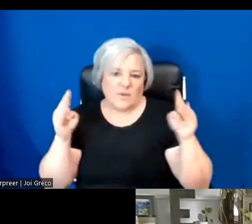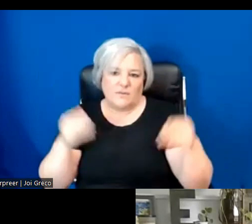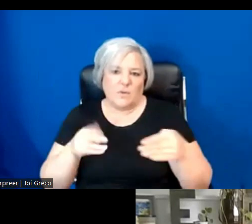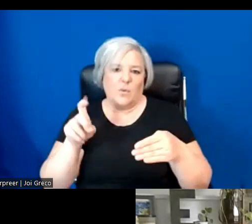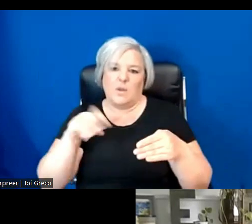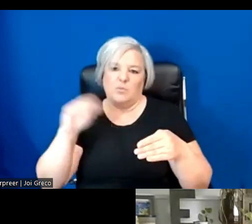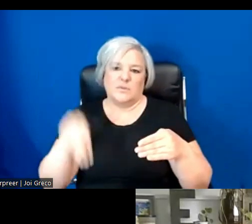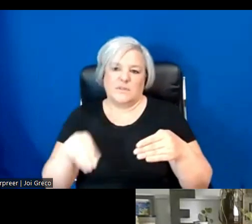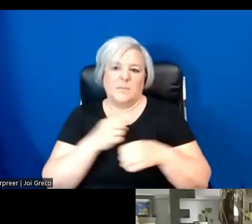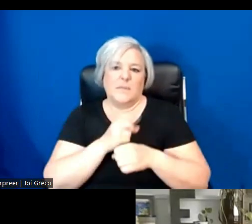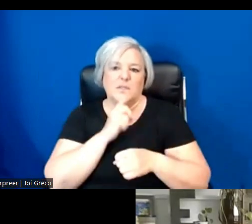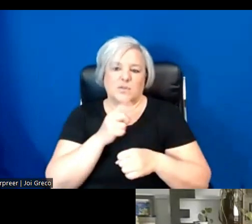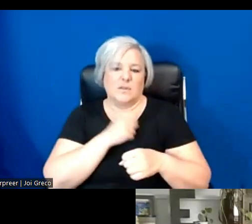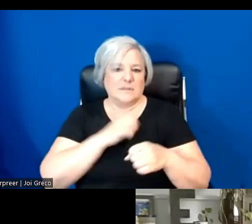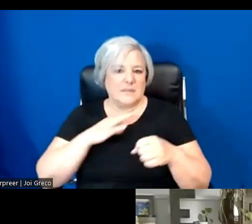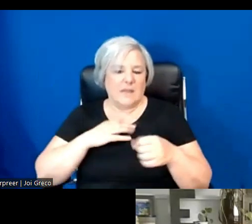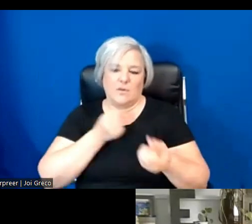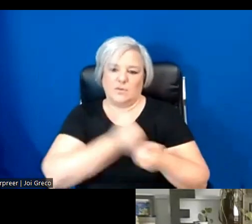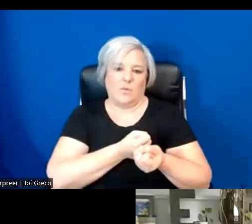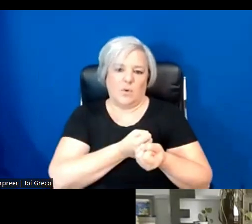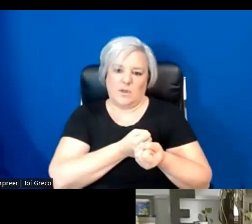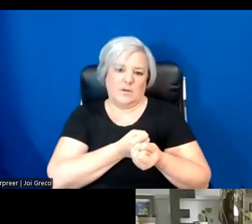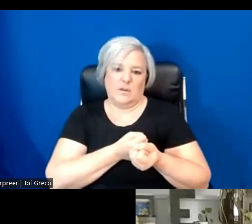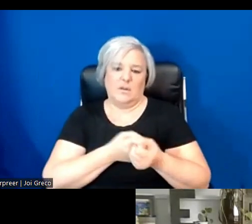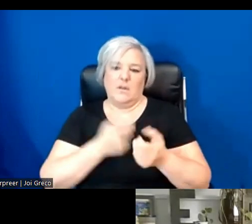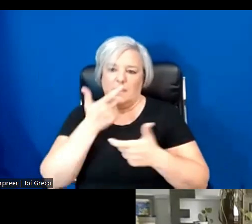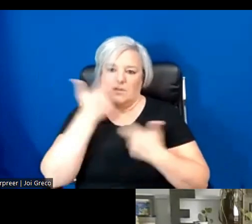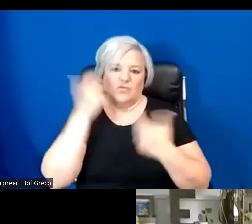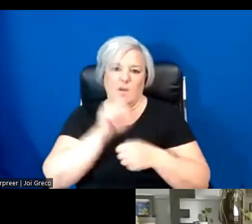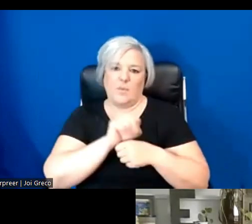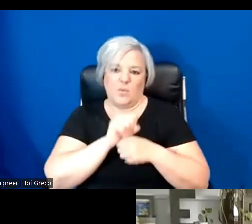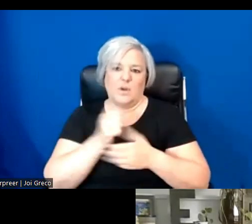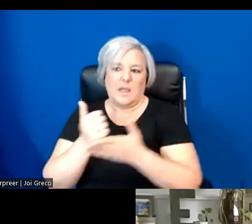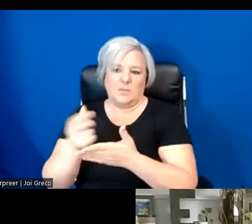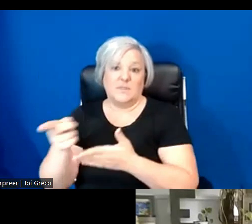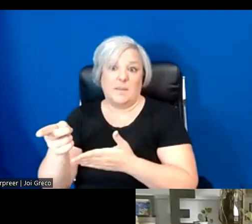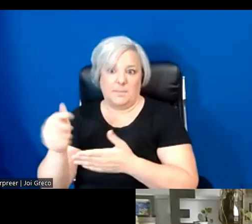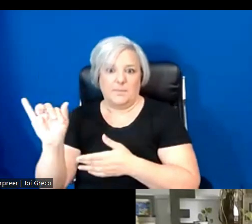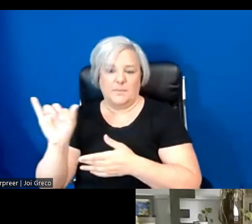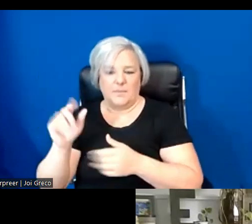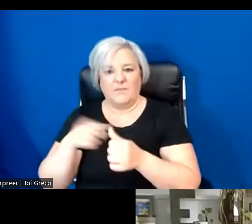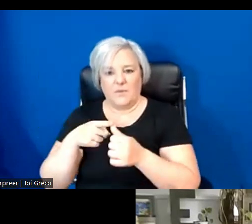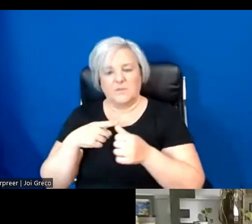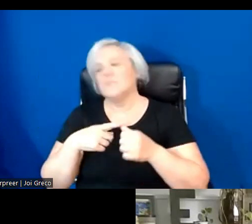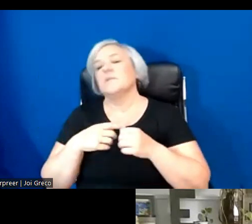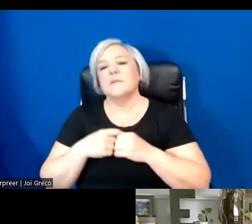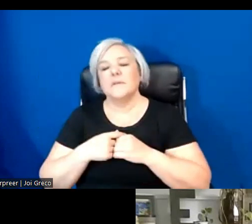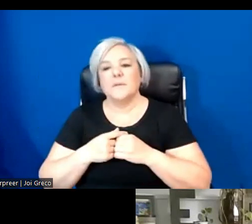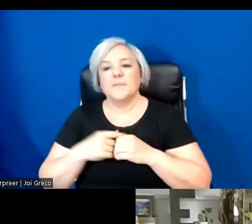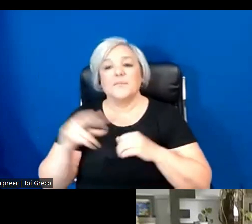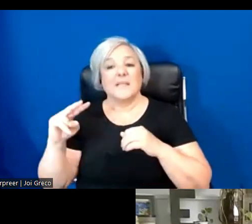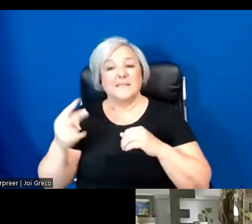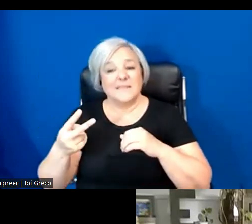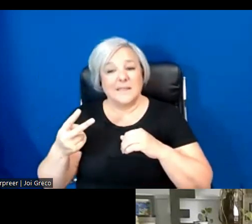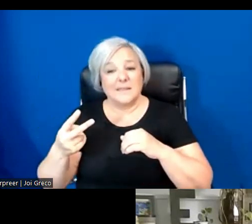100% on making sure that my staff are supported and that this trauma engaged work is working for them first and foremost. And then second, I